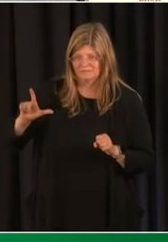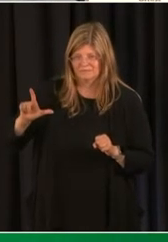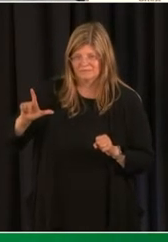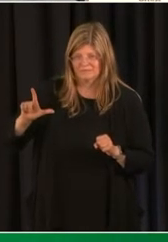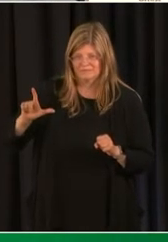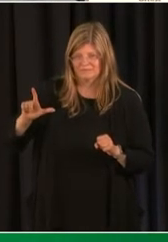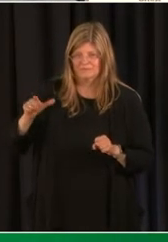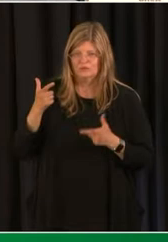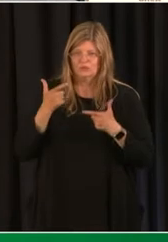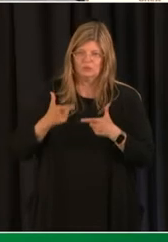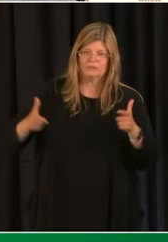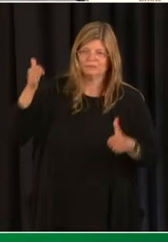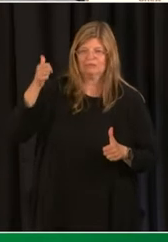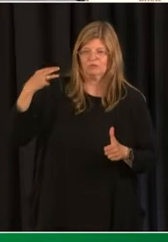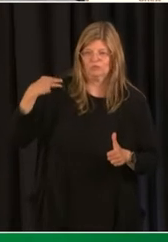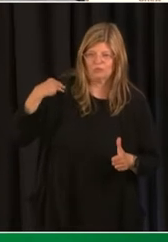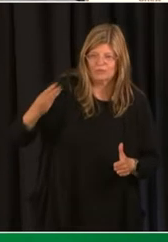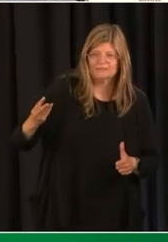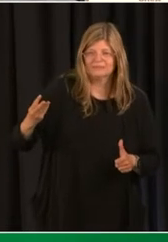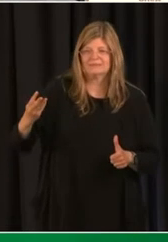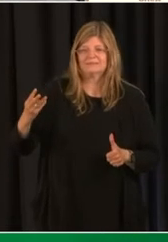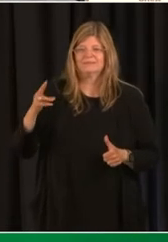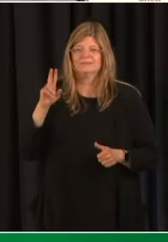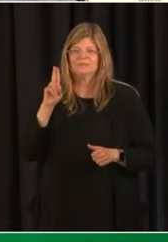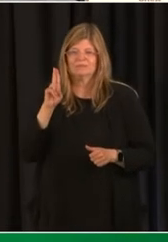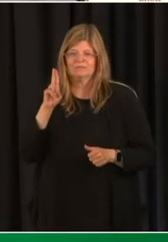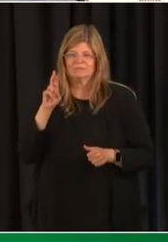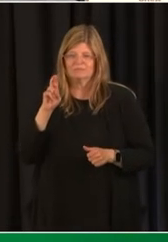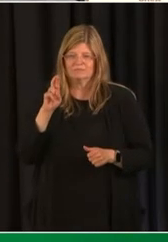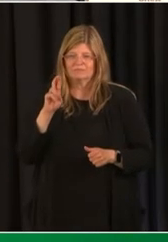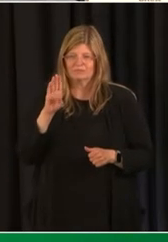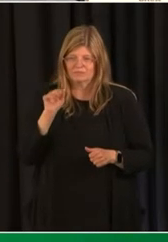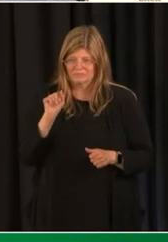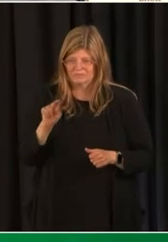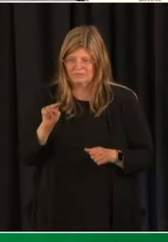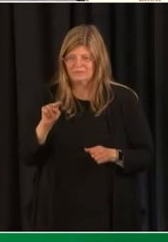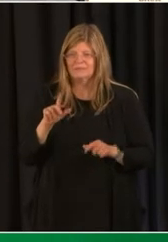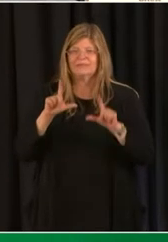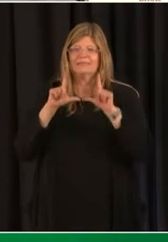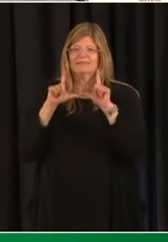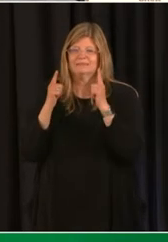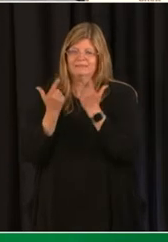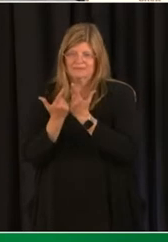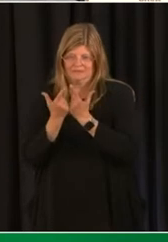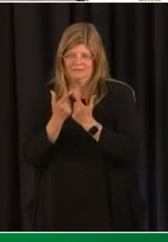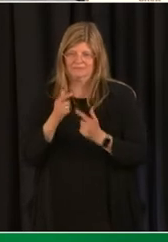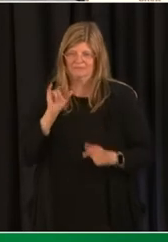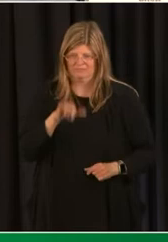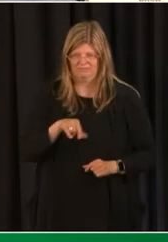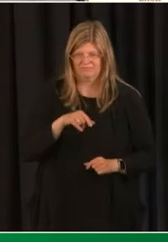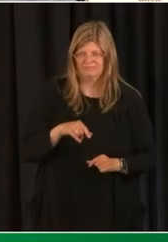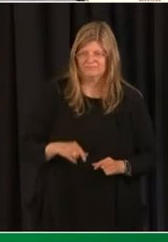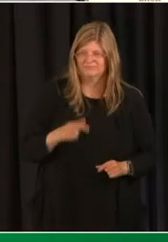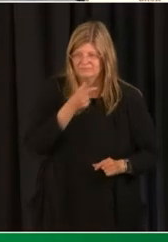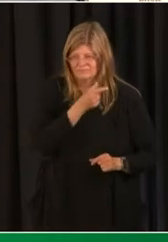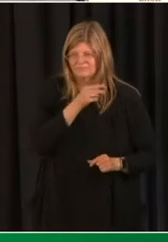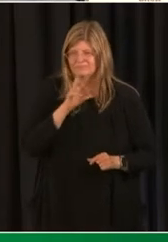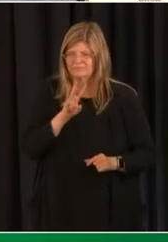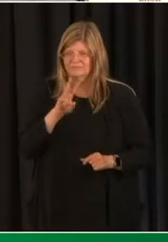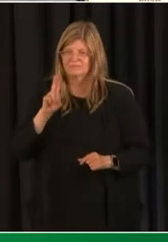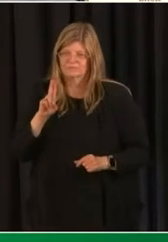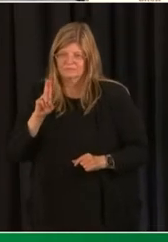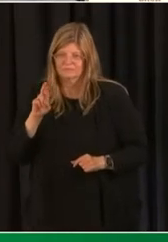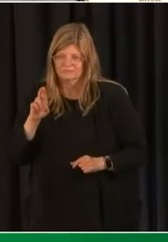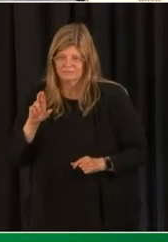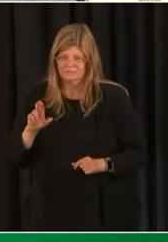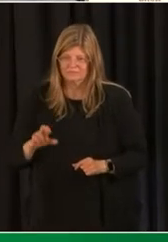to the Department of Human Services administering ERAP for many years, and is also taken on the task of administering the CHAP program